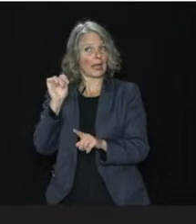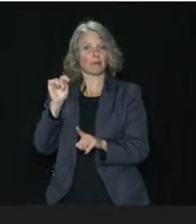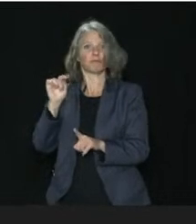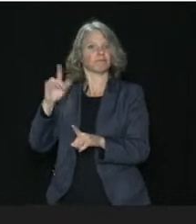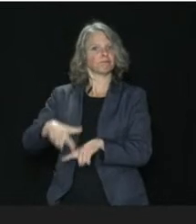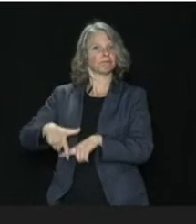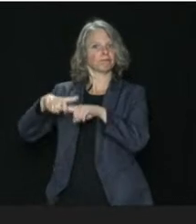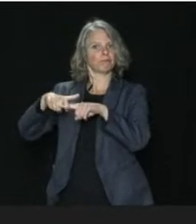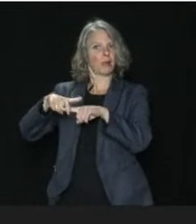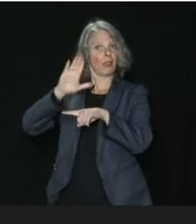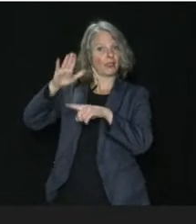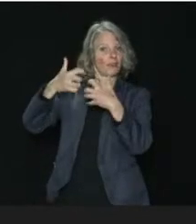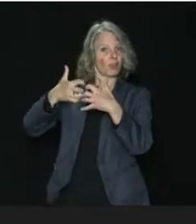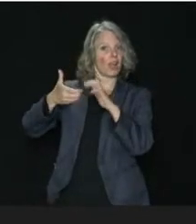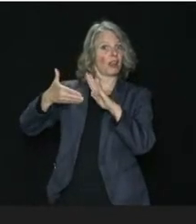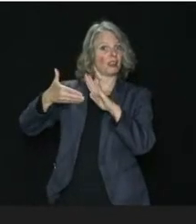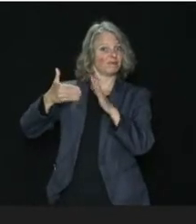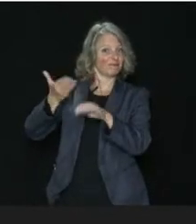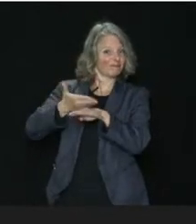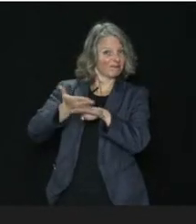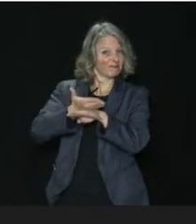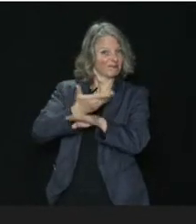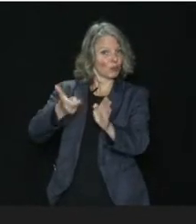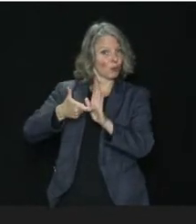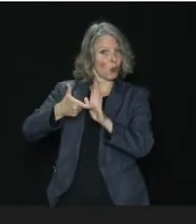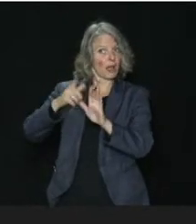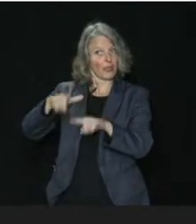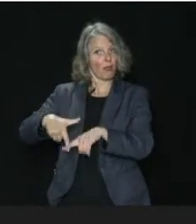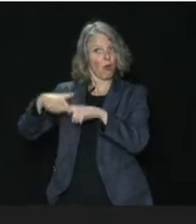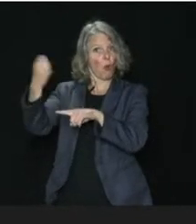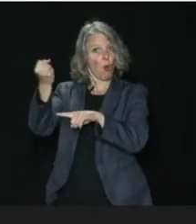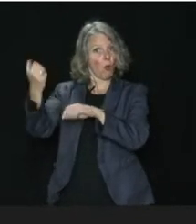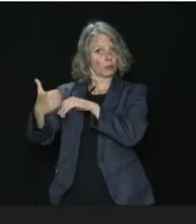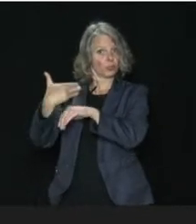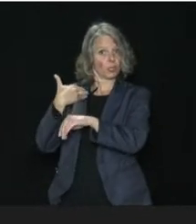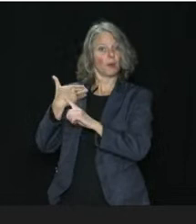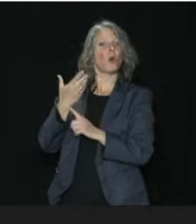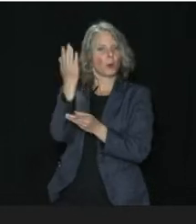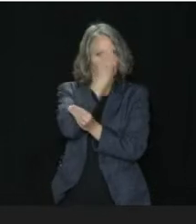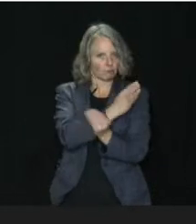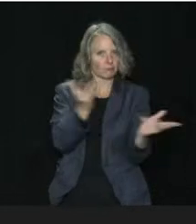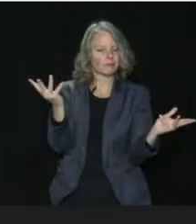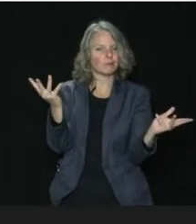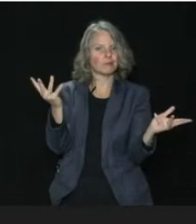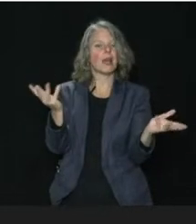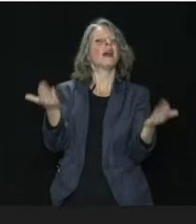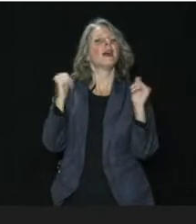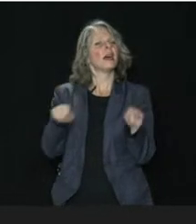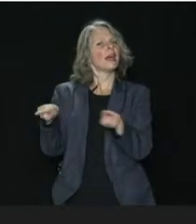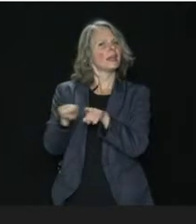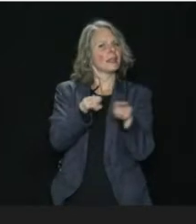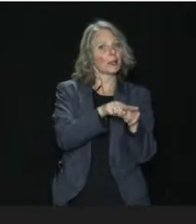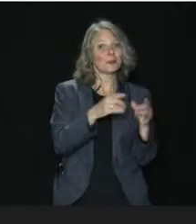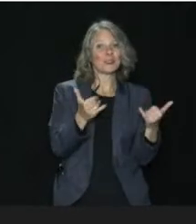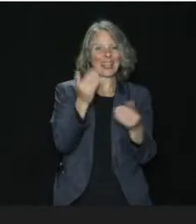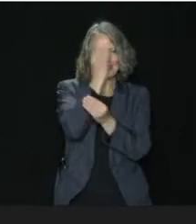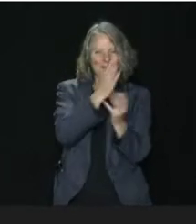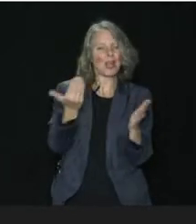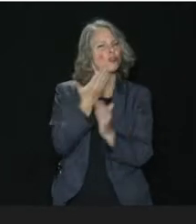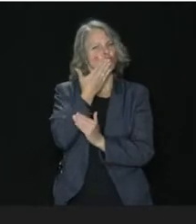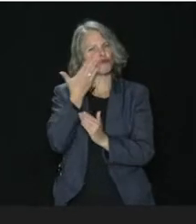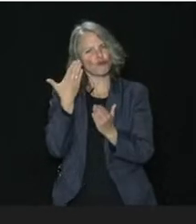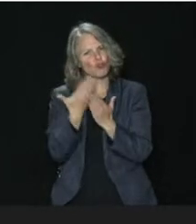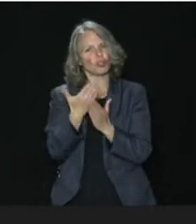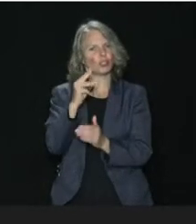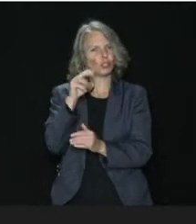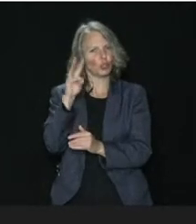production, we shared that news as soon as we received it. Today, I am pleased to provide some good news on that front.